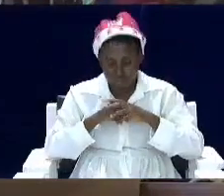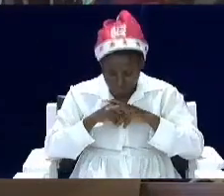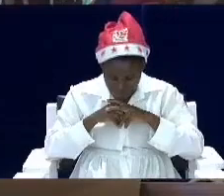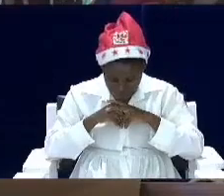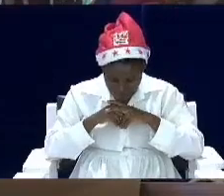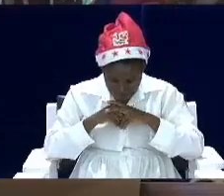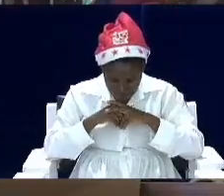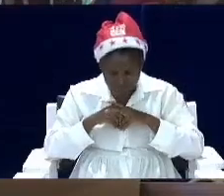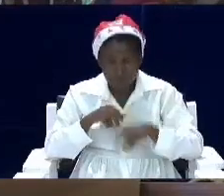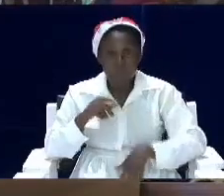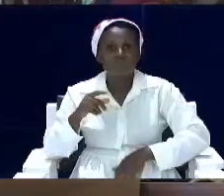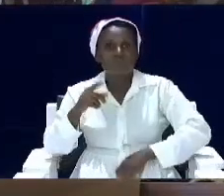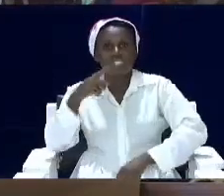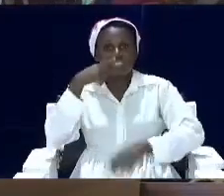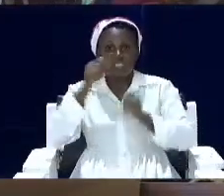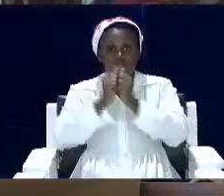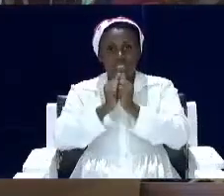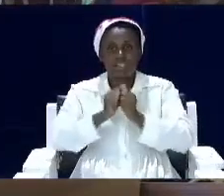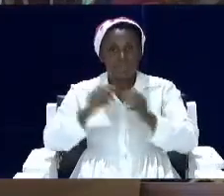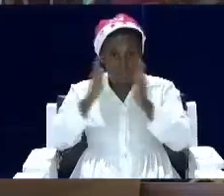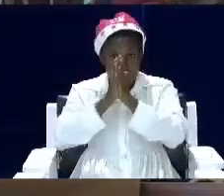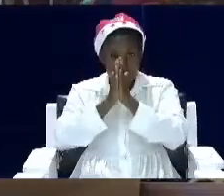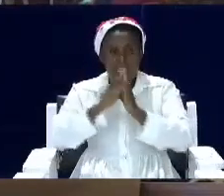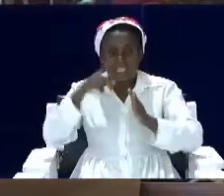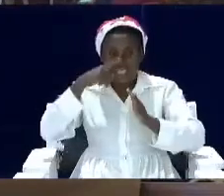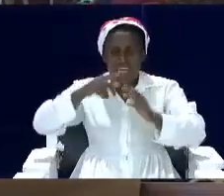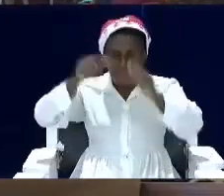Say with me, Father.